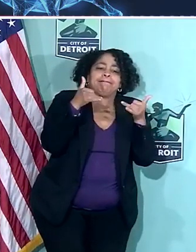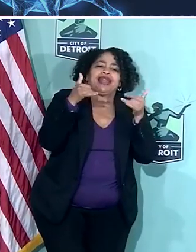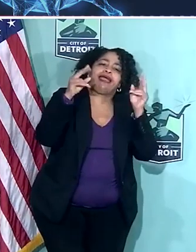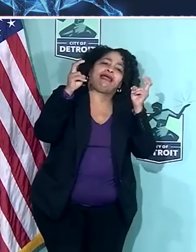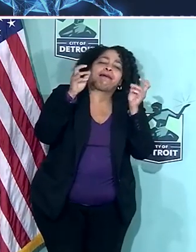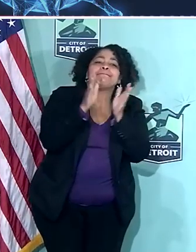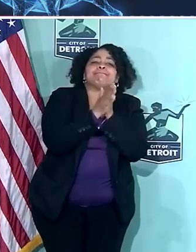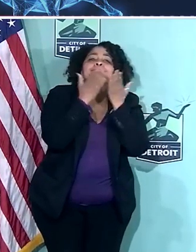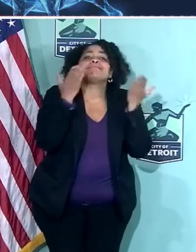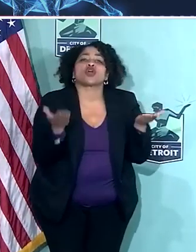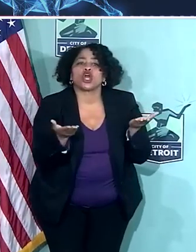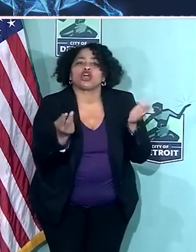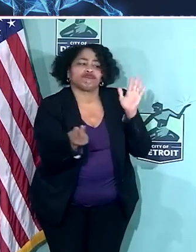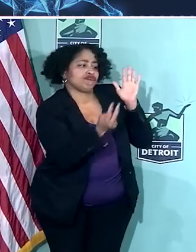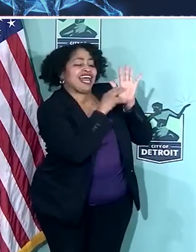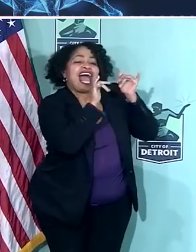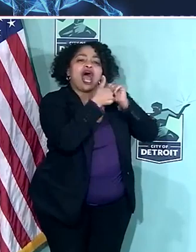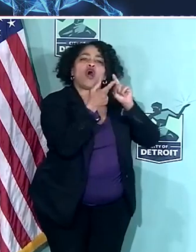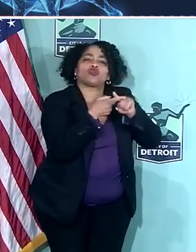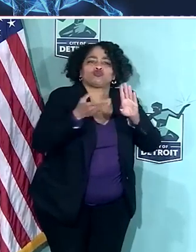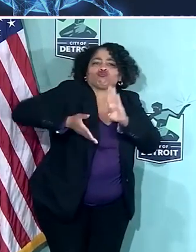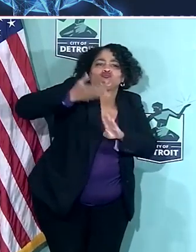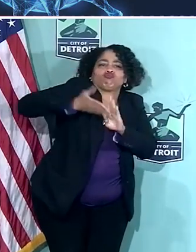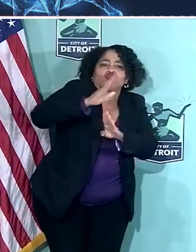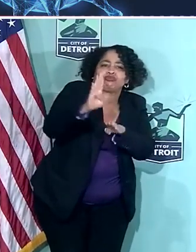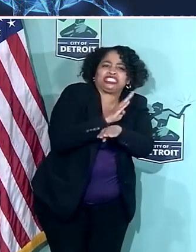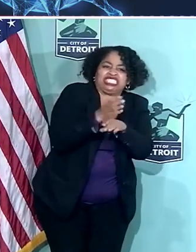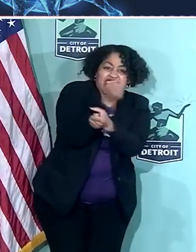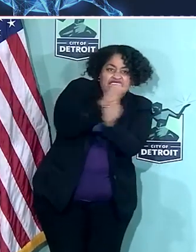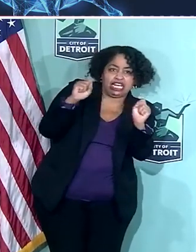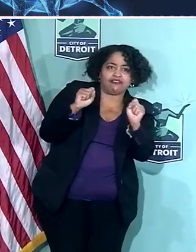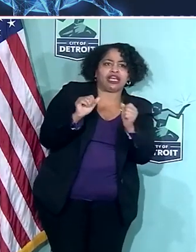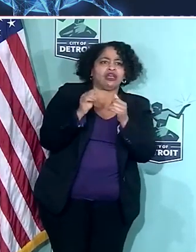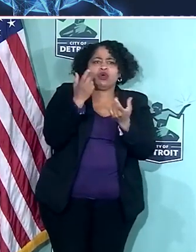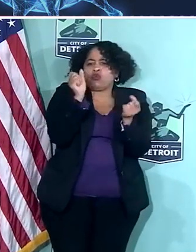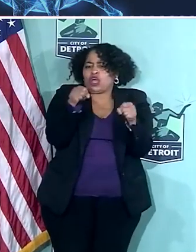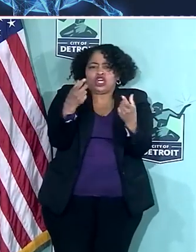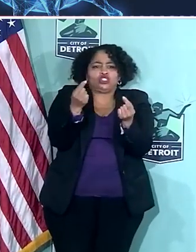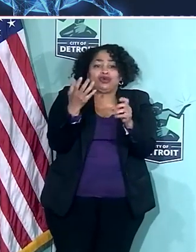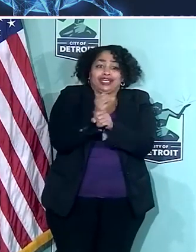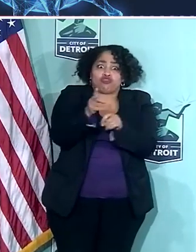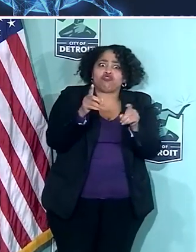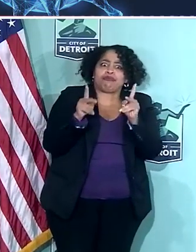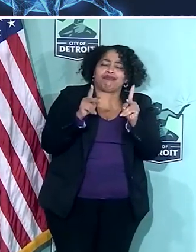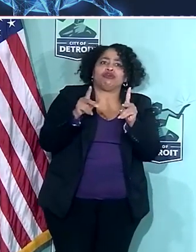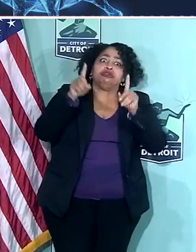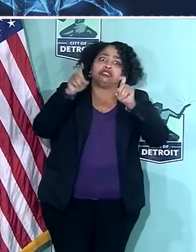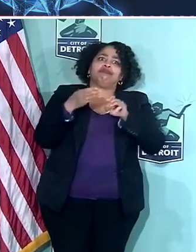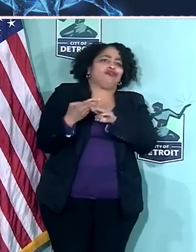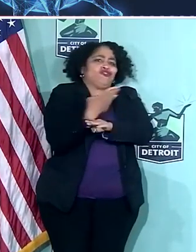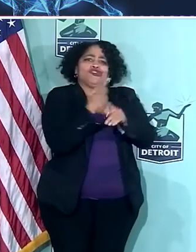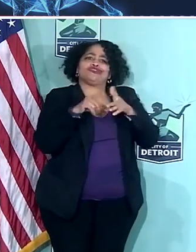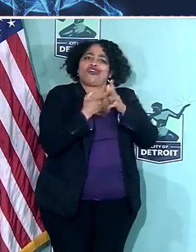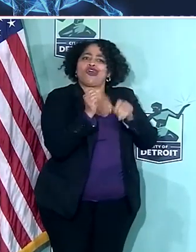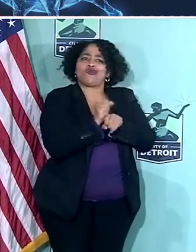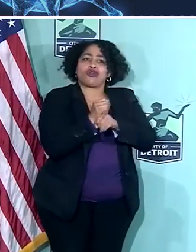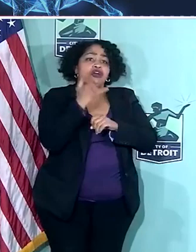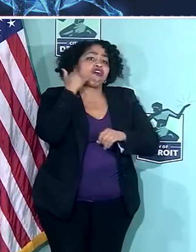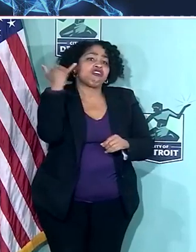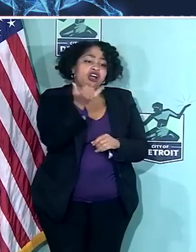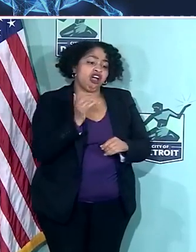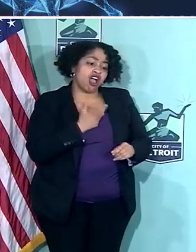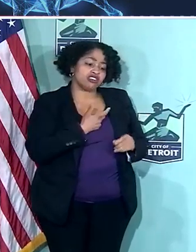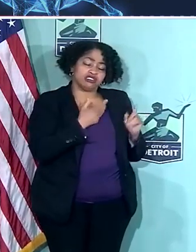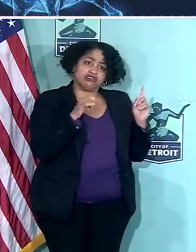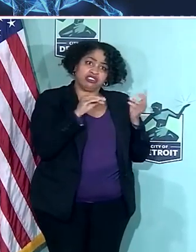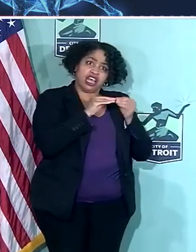safely. It'll show you what you can do to have every one of your employees tested before they start. And if you call us at the number I gave you, we will get